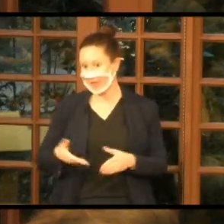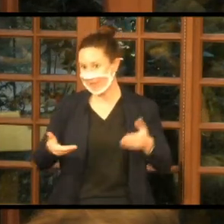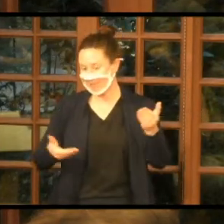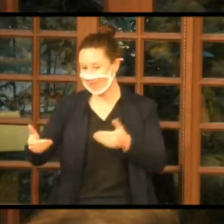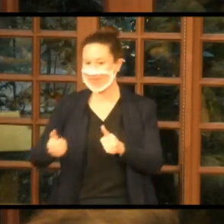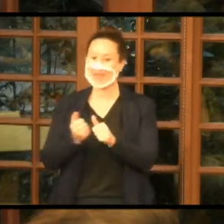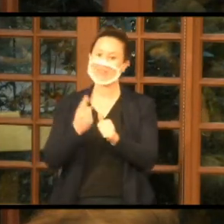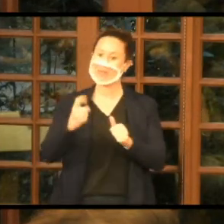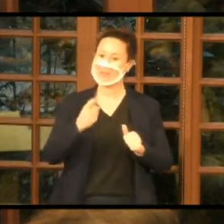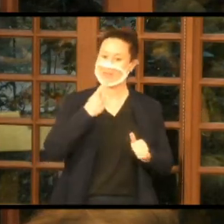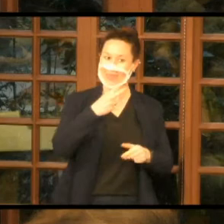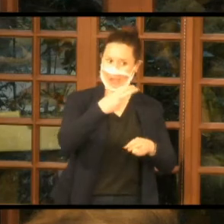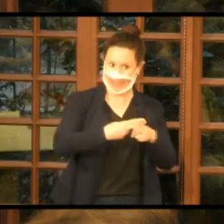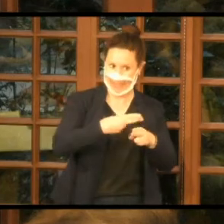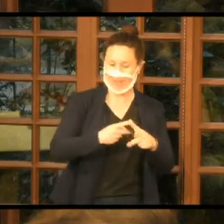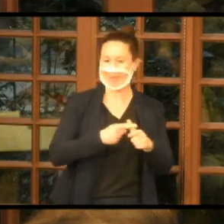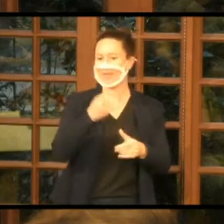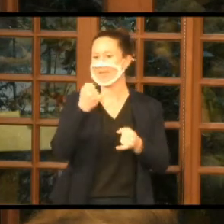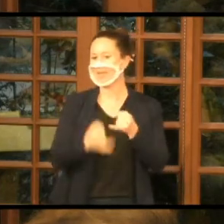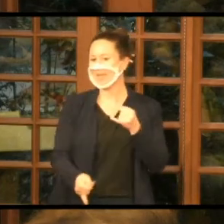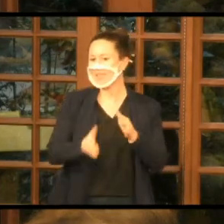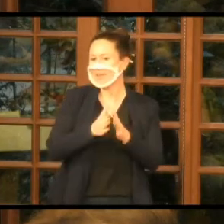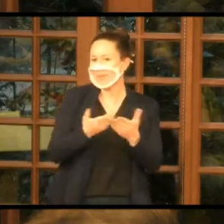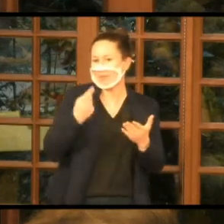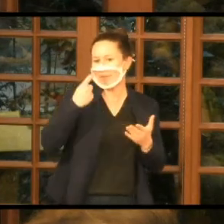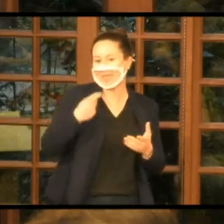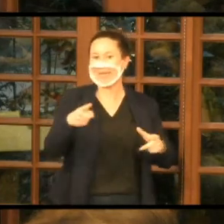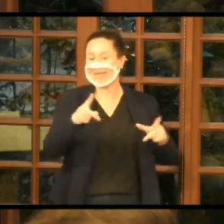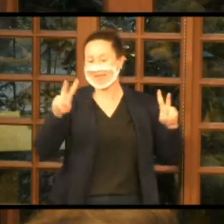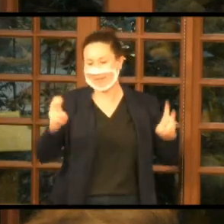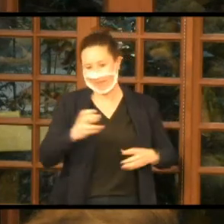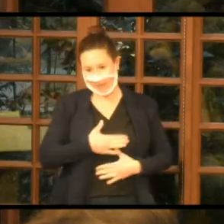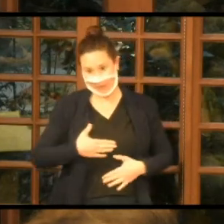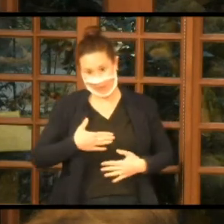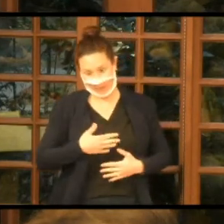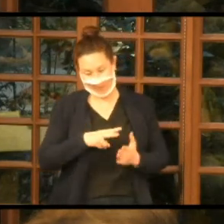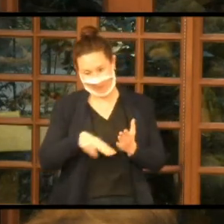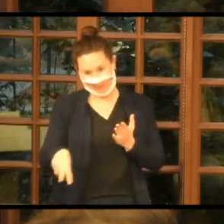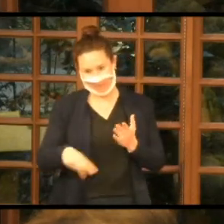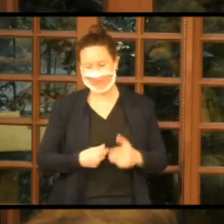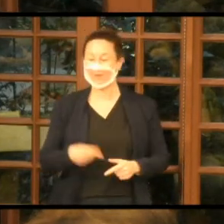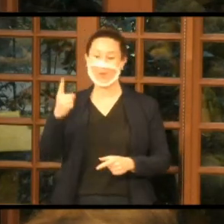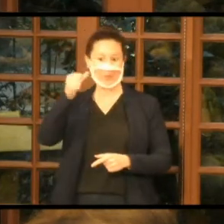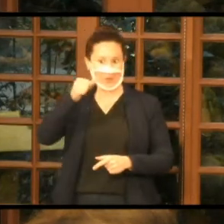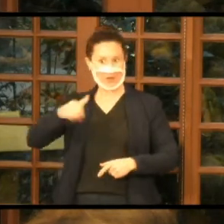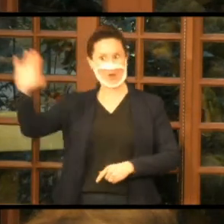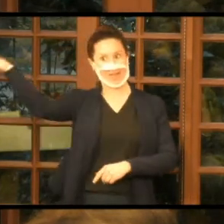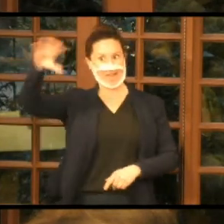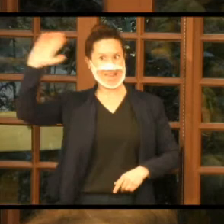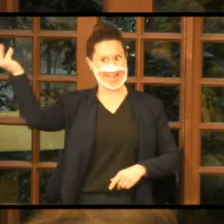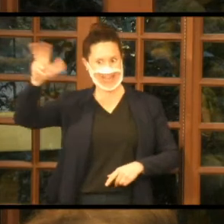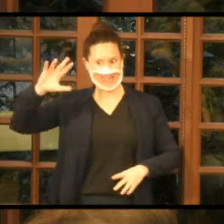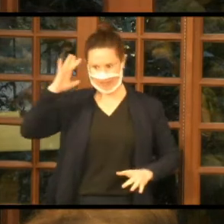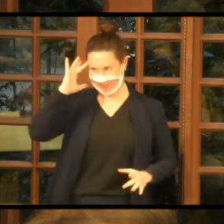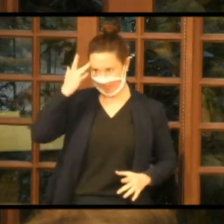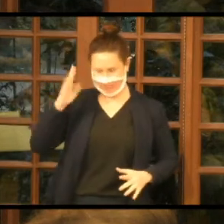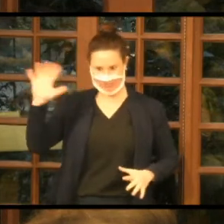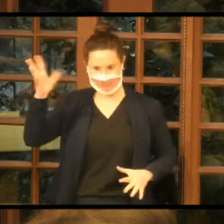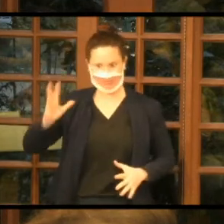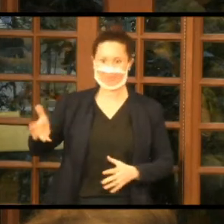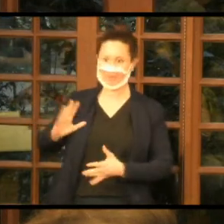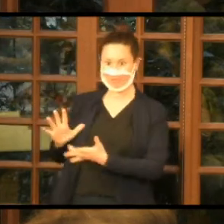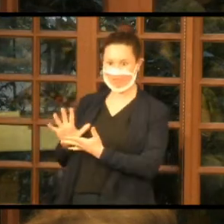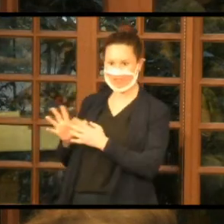turns saying their name and mentioning the last book they'd enjoyed. A shrill girl who waved her hand around obnoxiously back in freshman